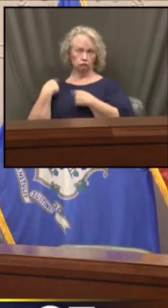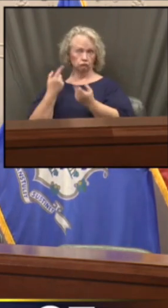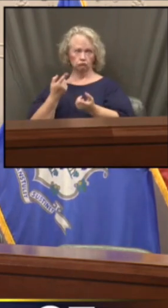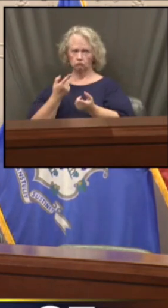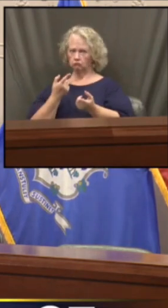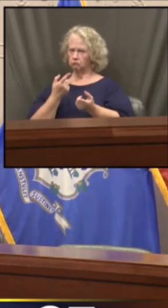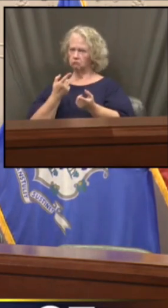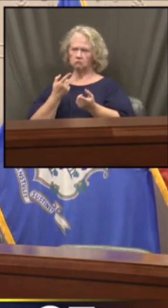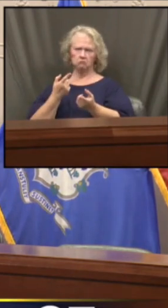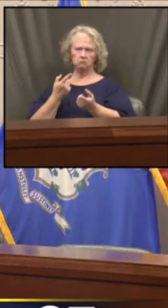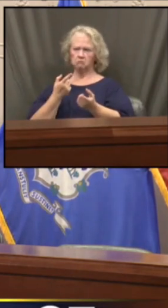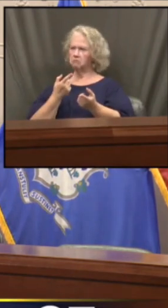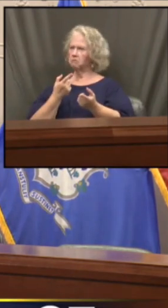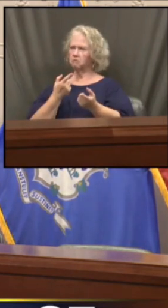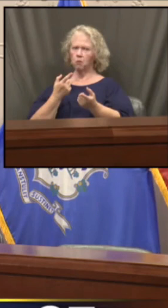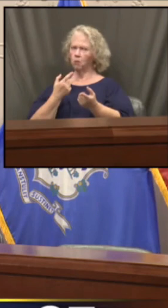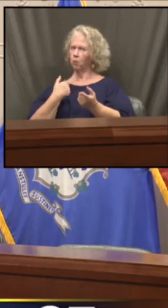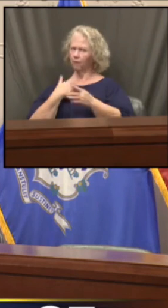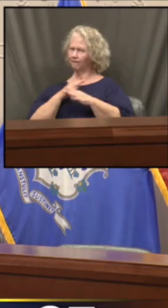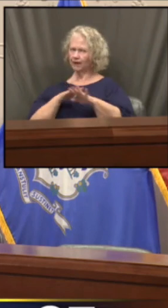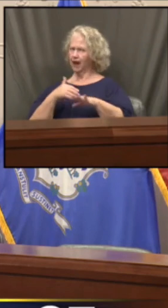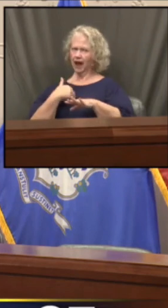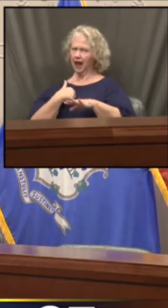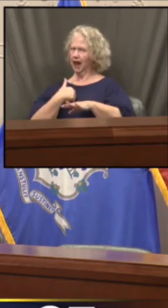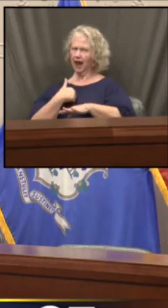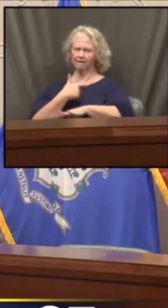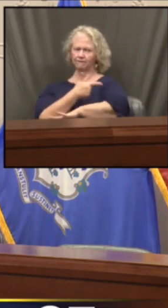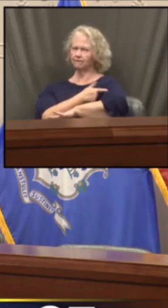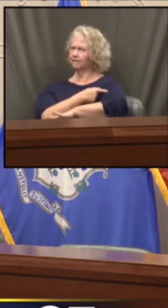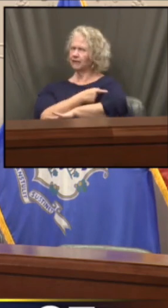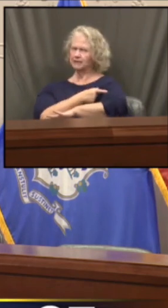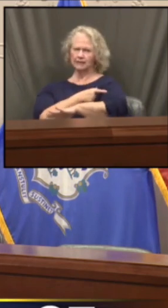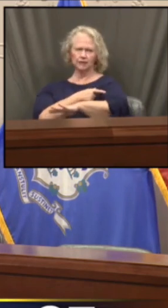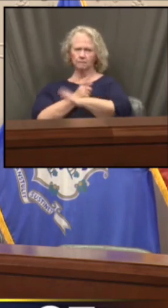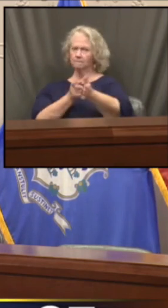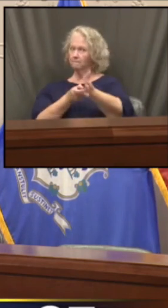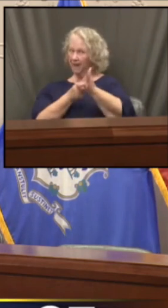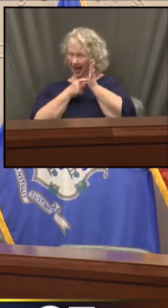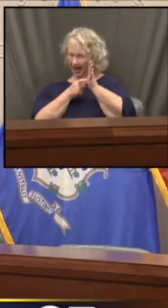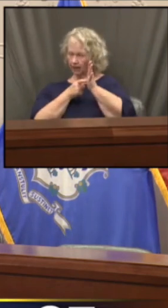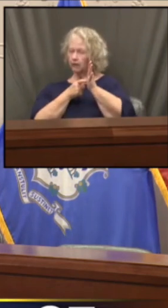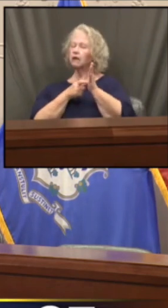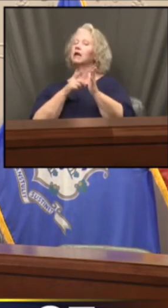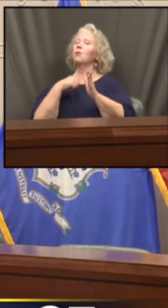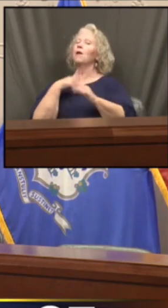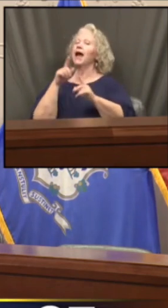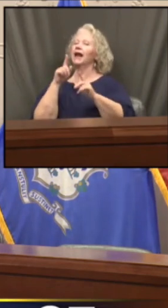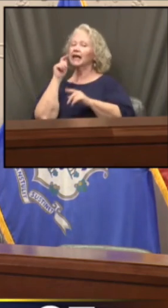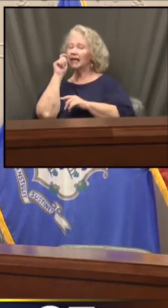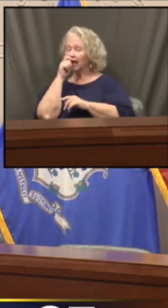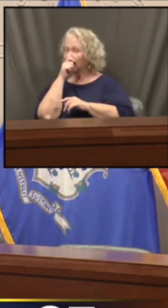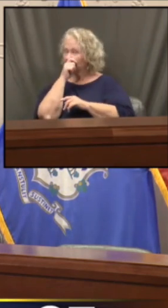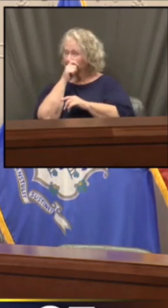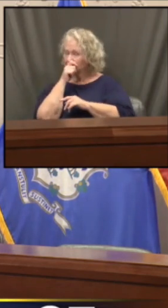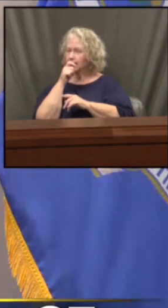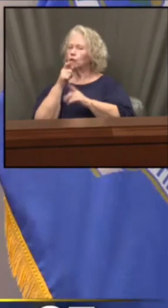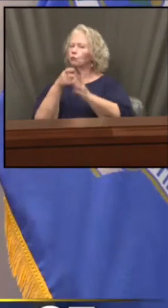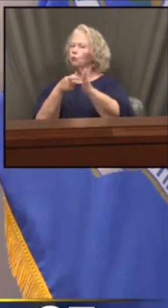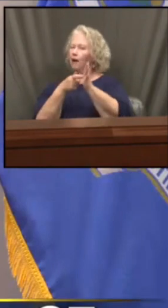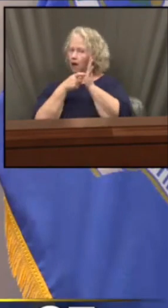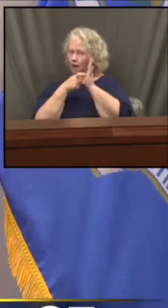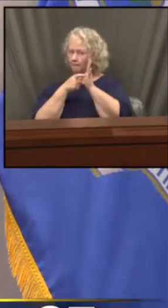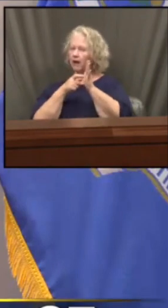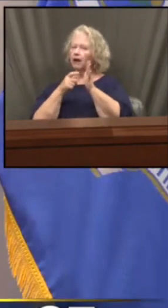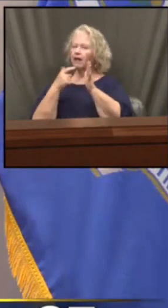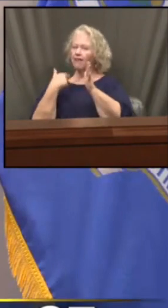a vaccination mandate for those other state employees. There's been a testing requirement that was negotiated with our unions,